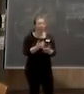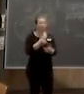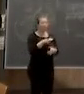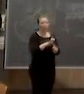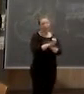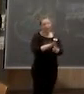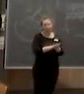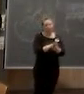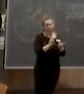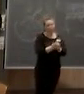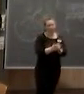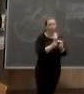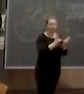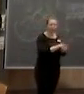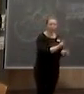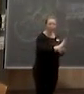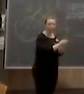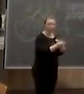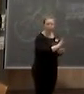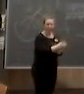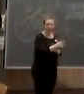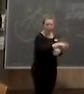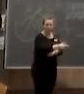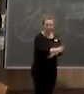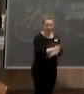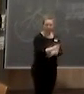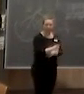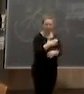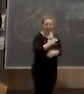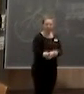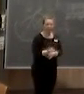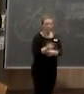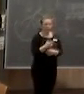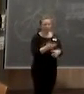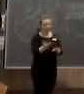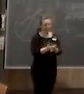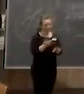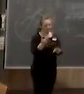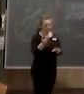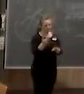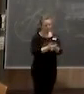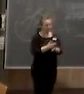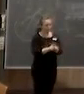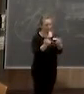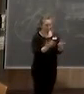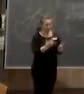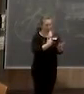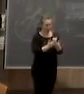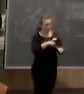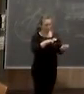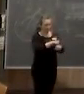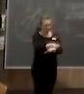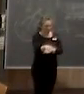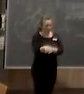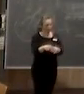B2C training courses, because the training that we're giving, the skill set that we're giving on soft skills, for instance, goes as well with